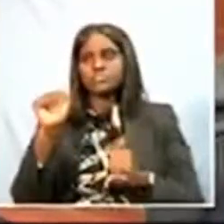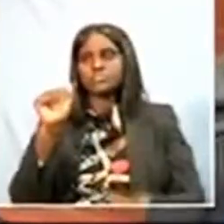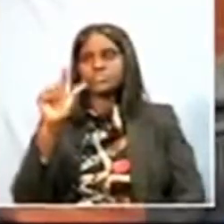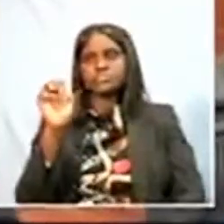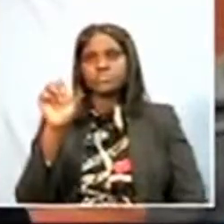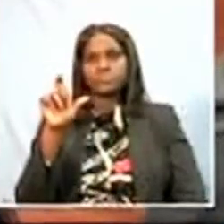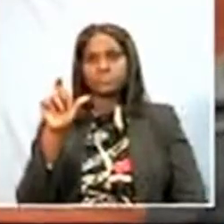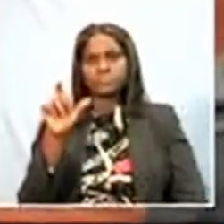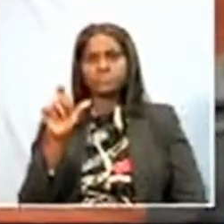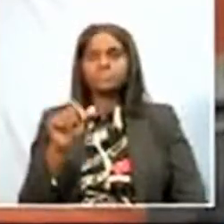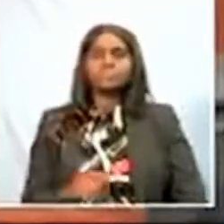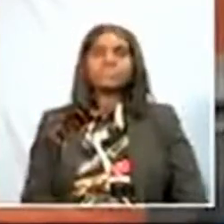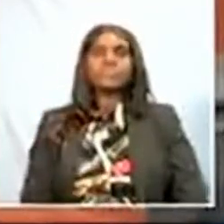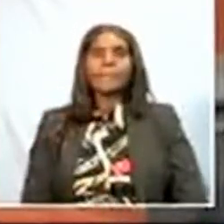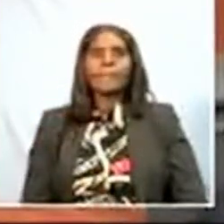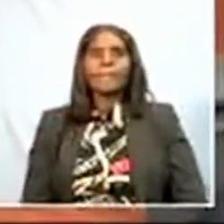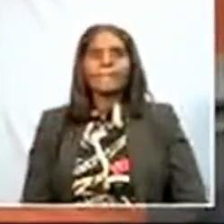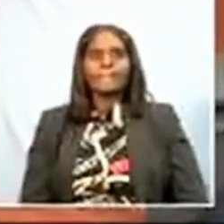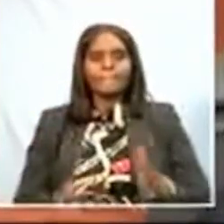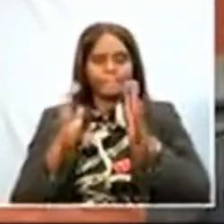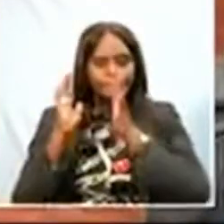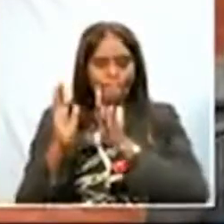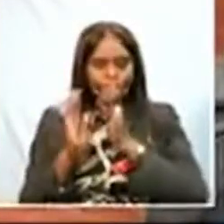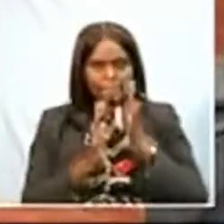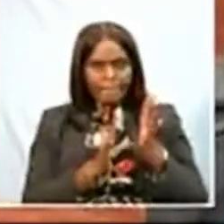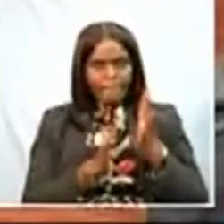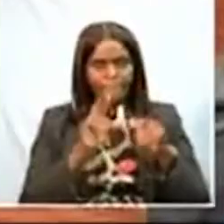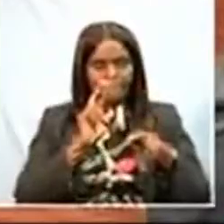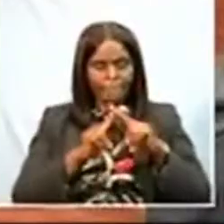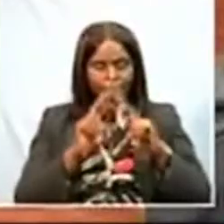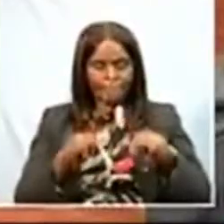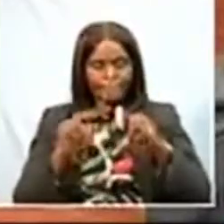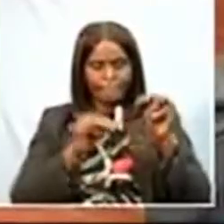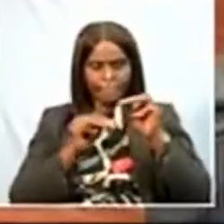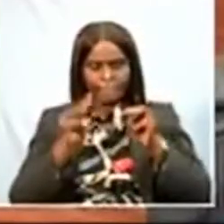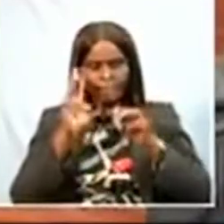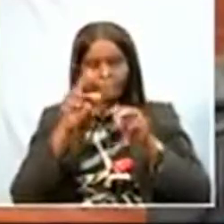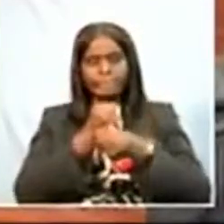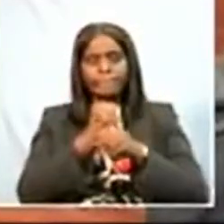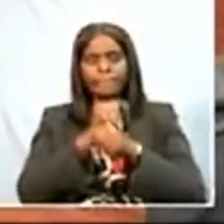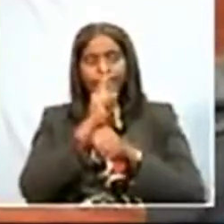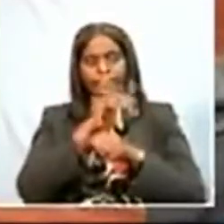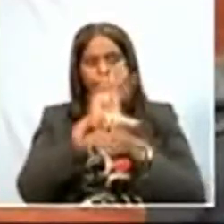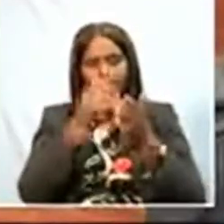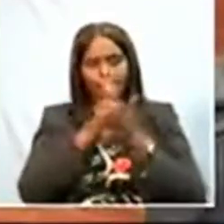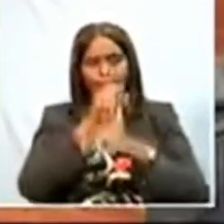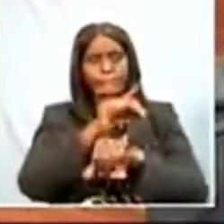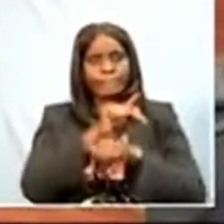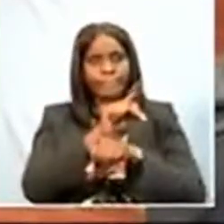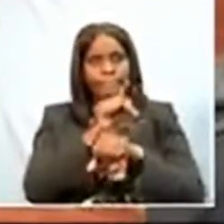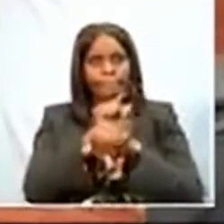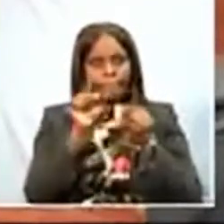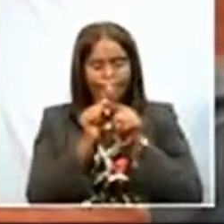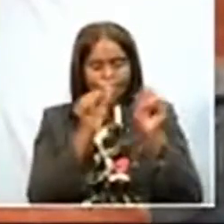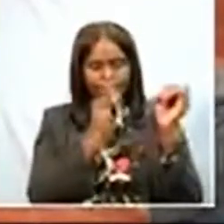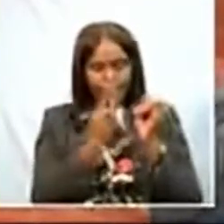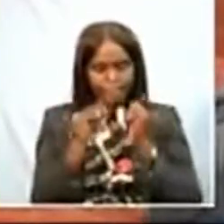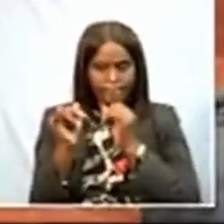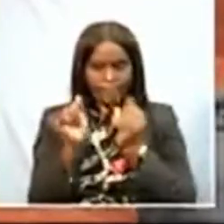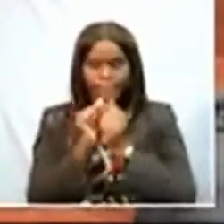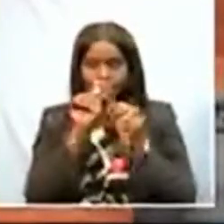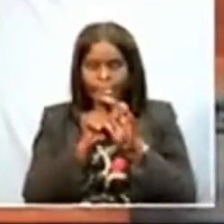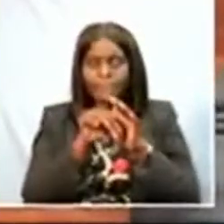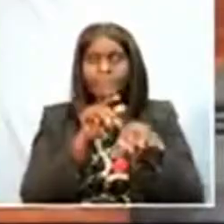Alex. Remedial measures, Chair. Management to ensure that all the projects are implemented within